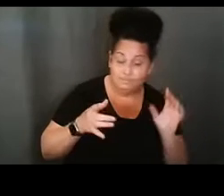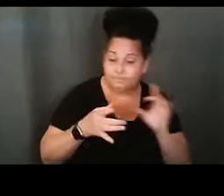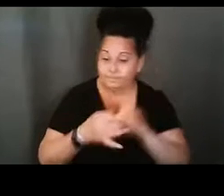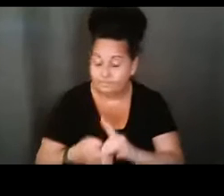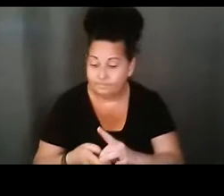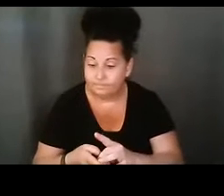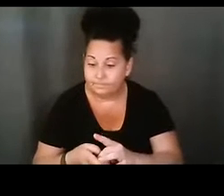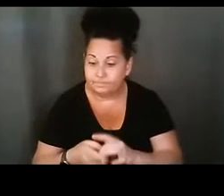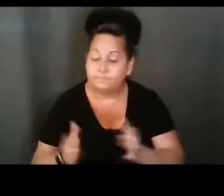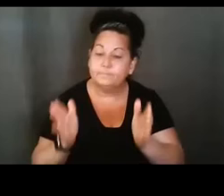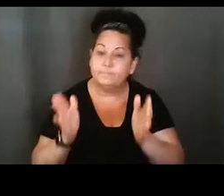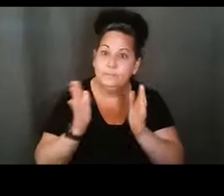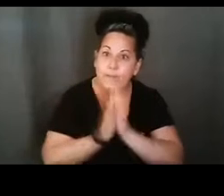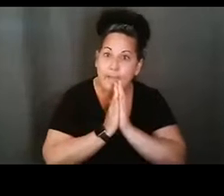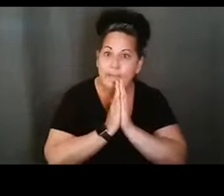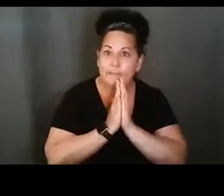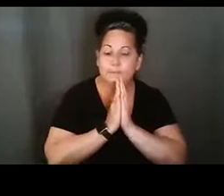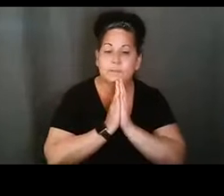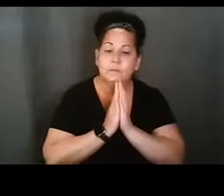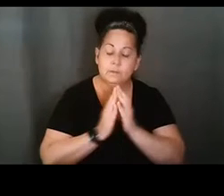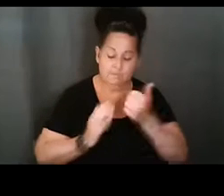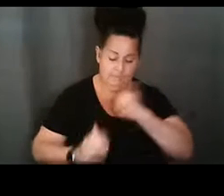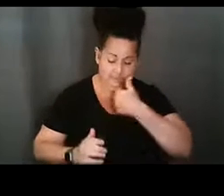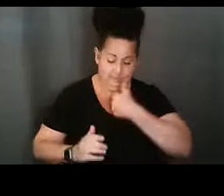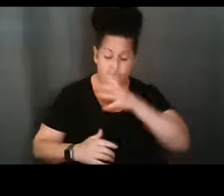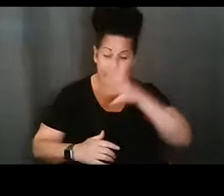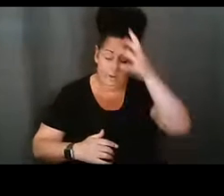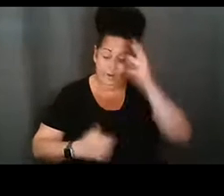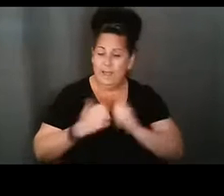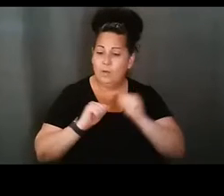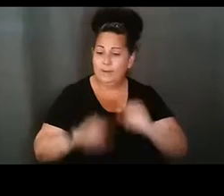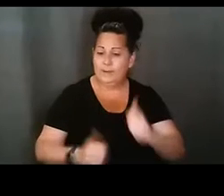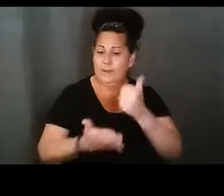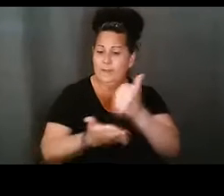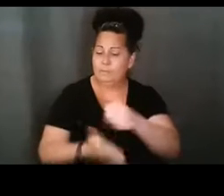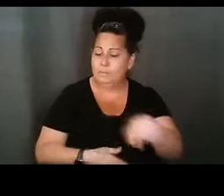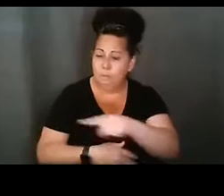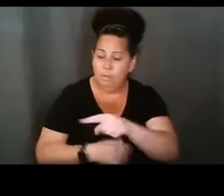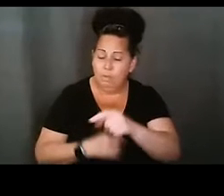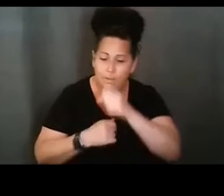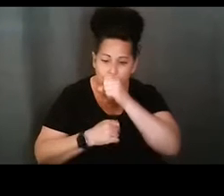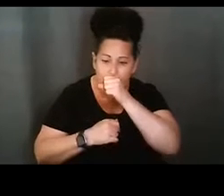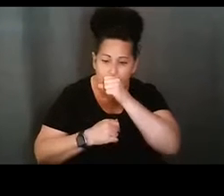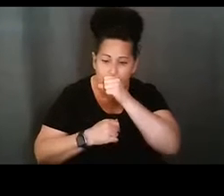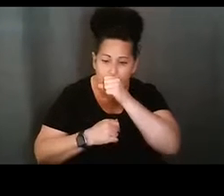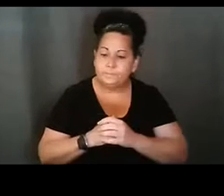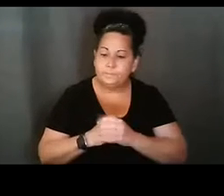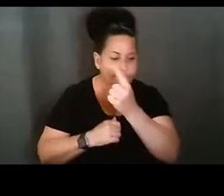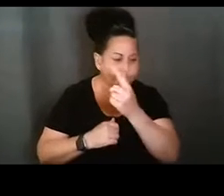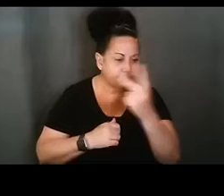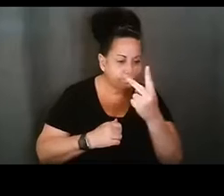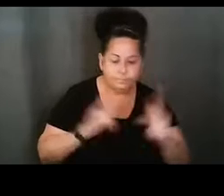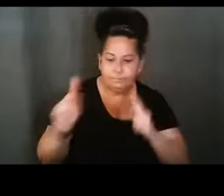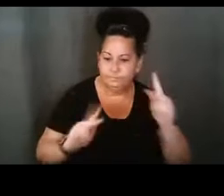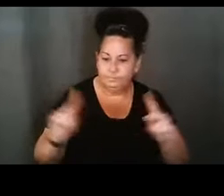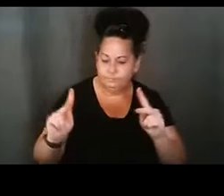can you do as a parent? And I think if we start doing that, ma'am, I think, and on a daily basis, one or two things are going to happen.